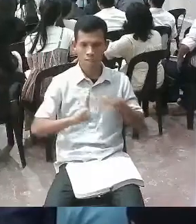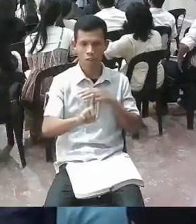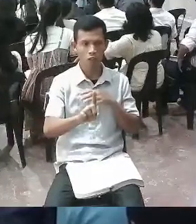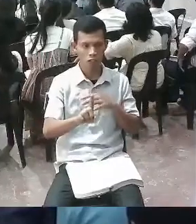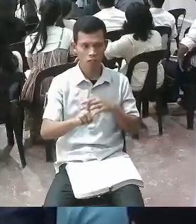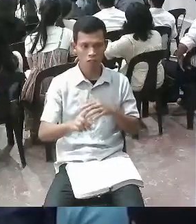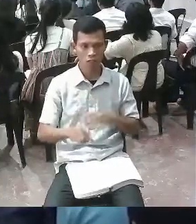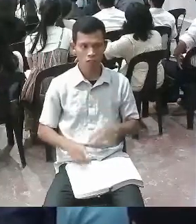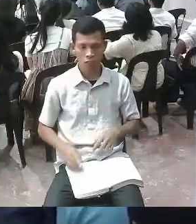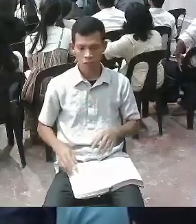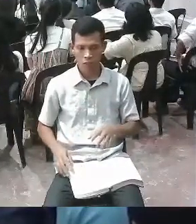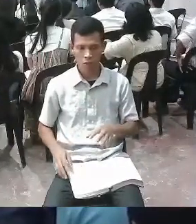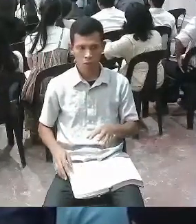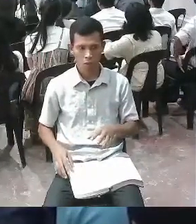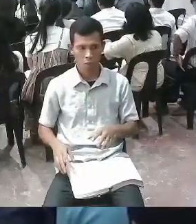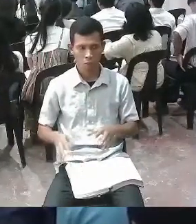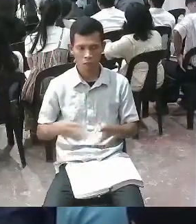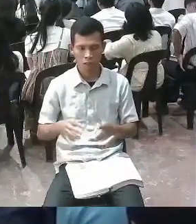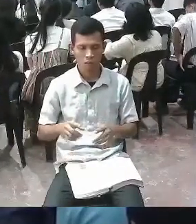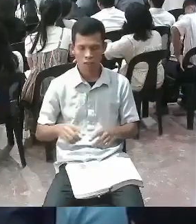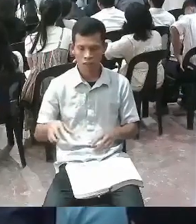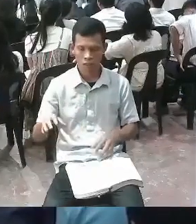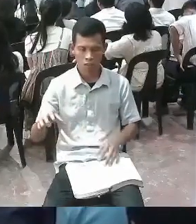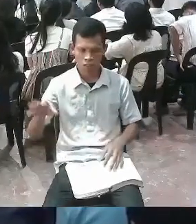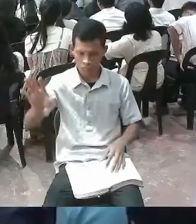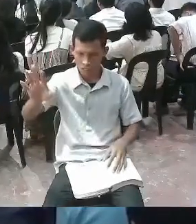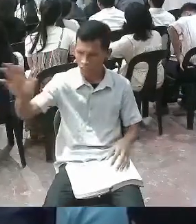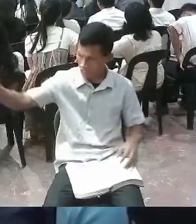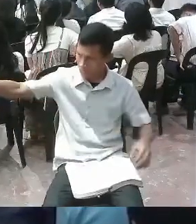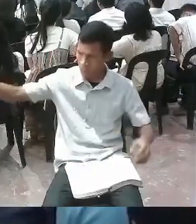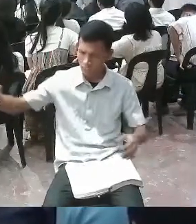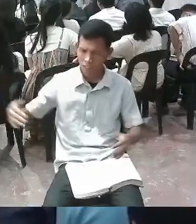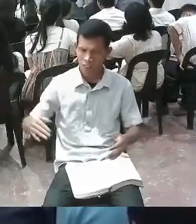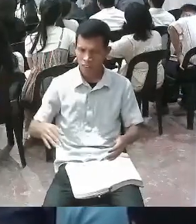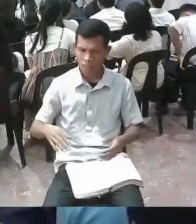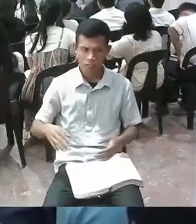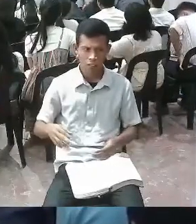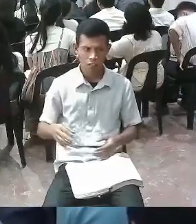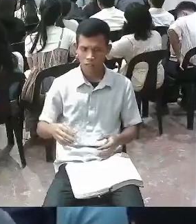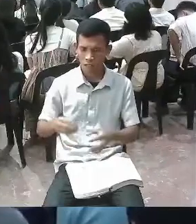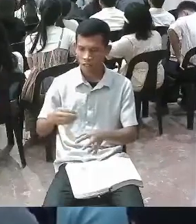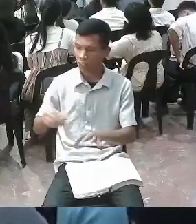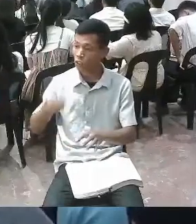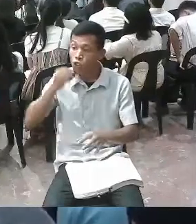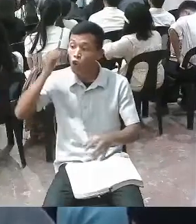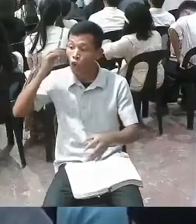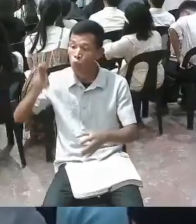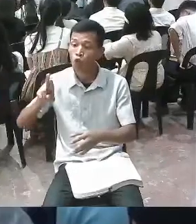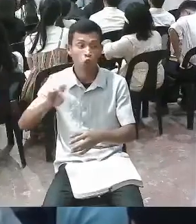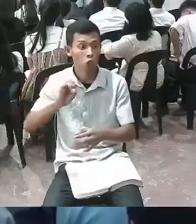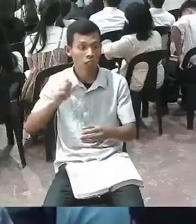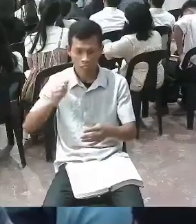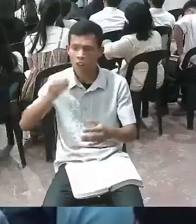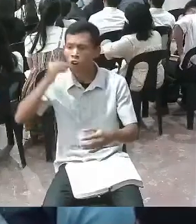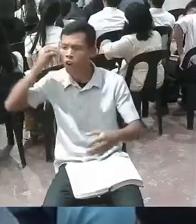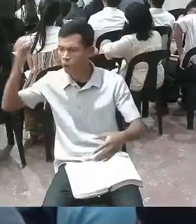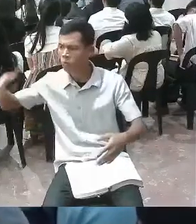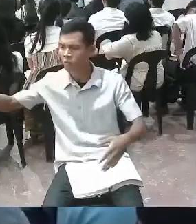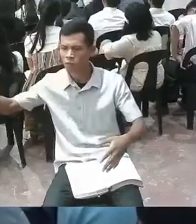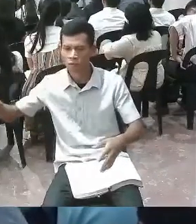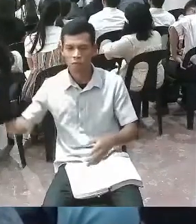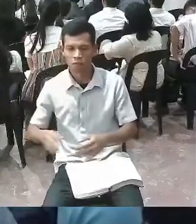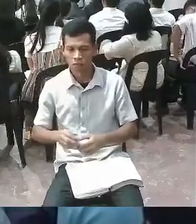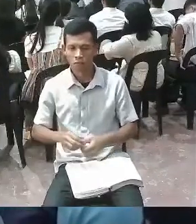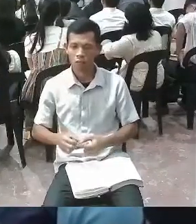wife. And David thinks, man, I'm in trouble now. He doesn't want to go home. So I'm not going to be able to cover my sin